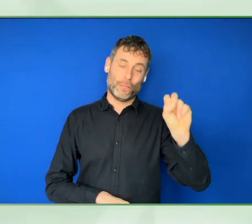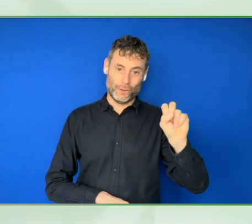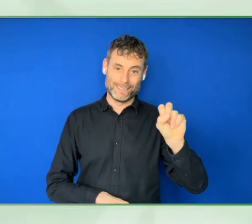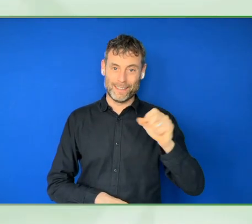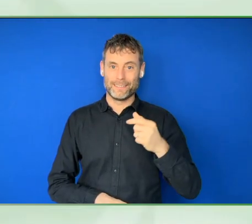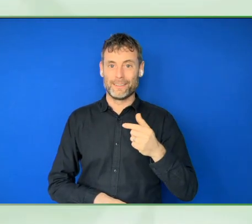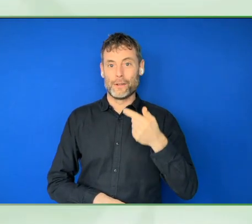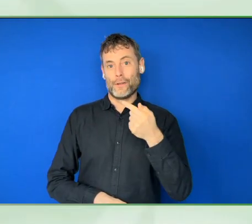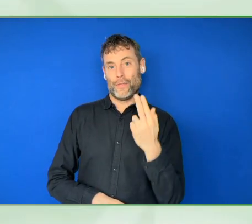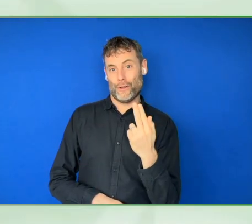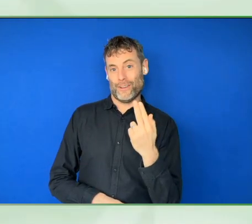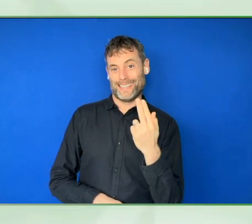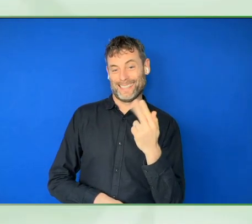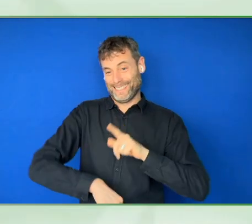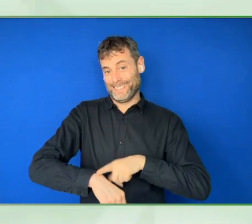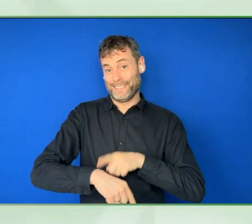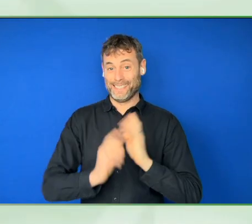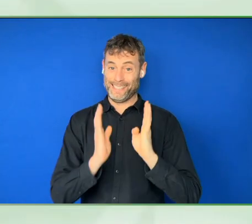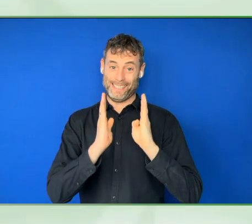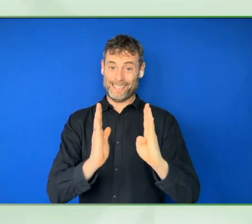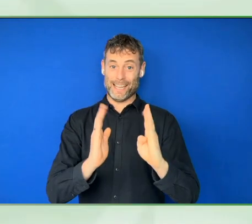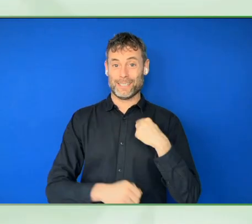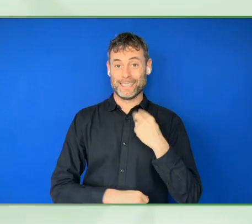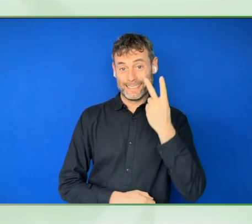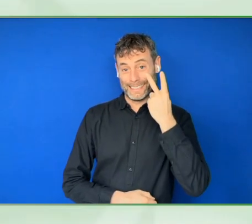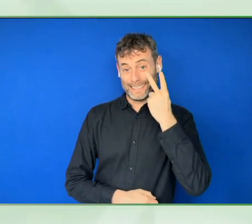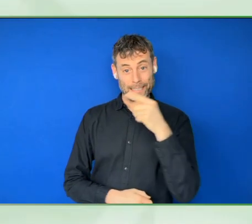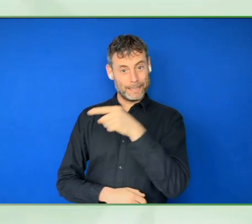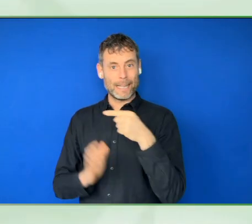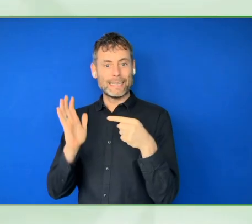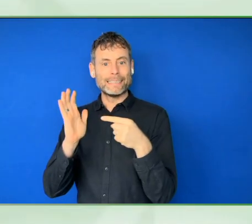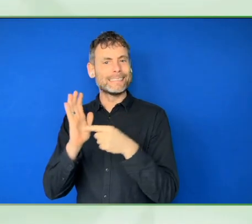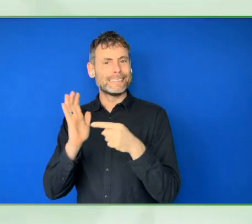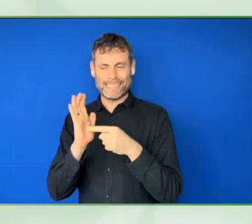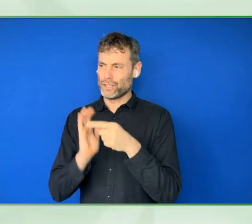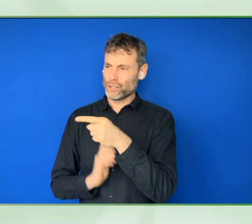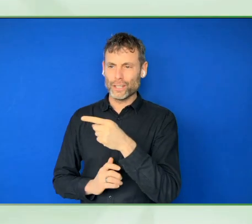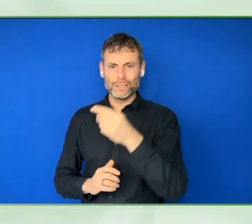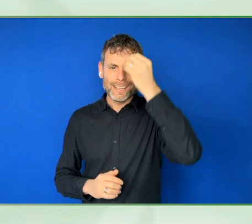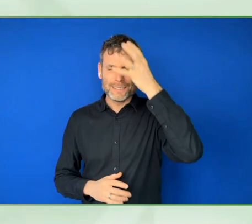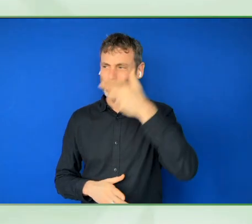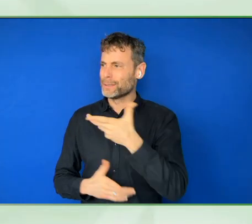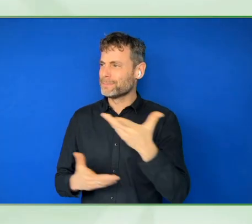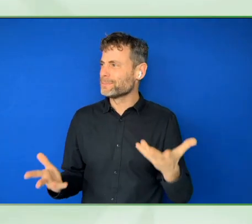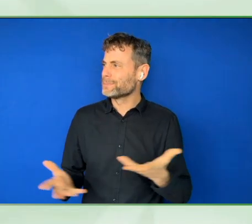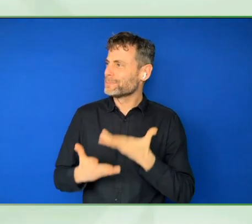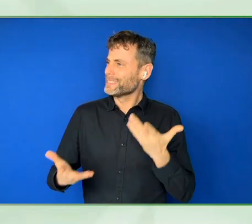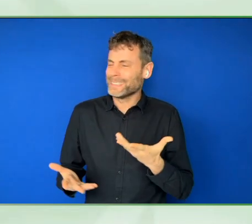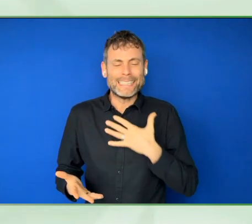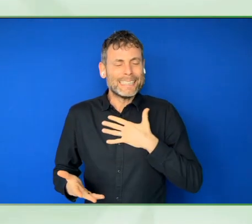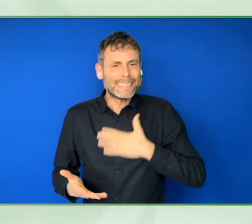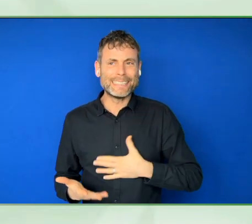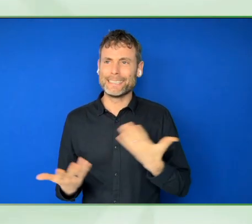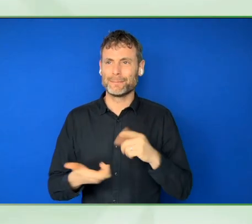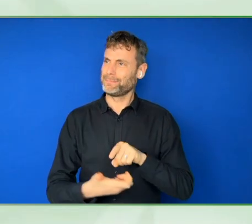technology experts who were prior to us should have done something about the air conditioning. And so please bear with us. I think